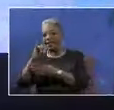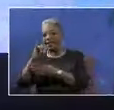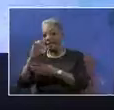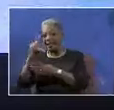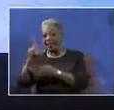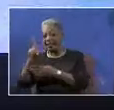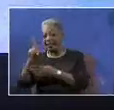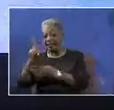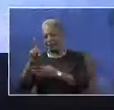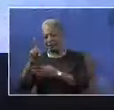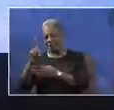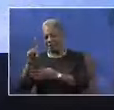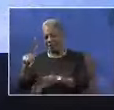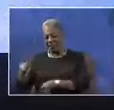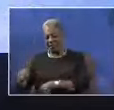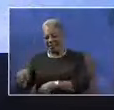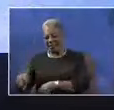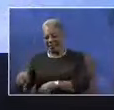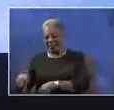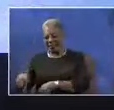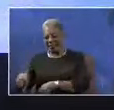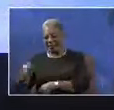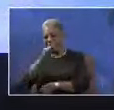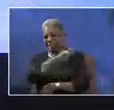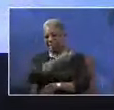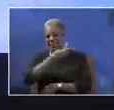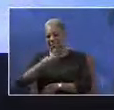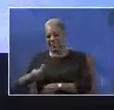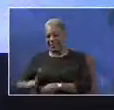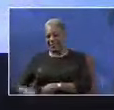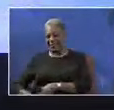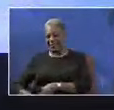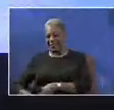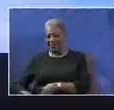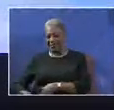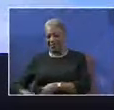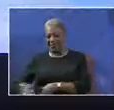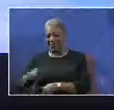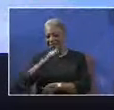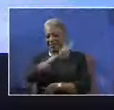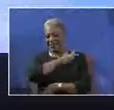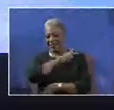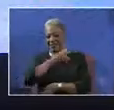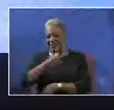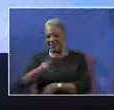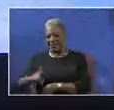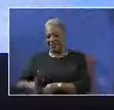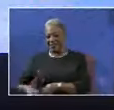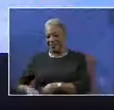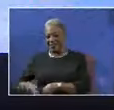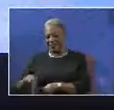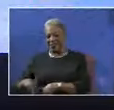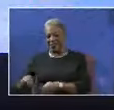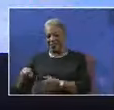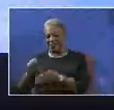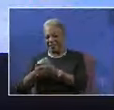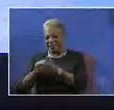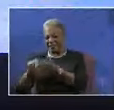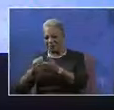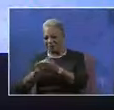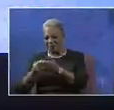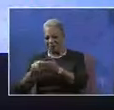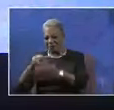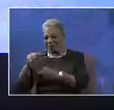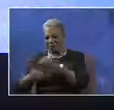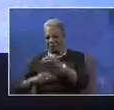out, because David, King David, is the most documented person in the Bible. So there's a whole lot. I